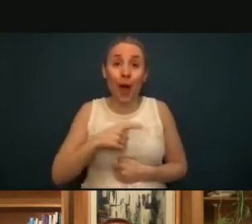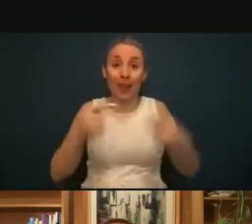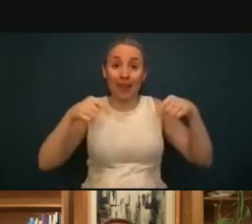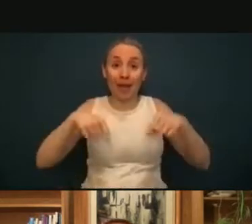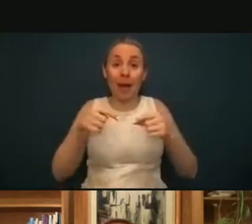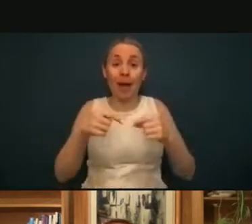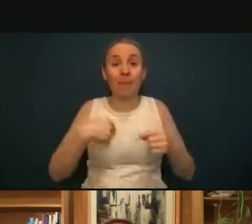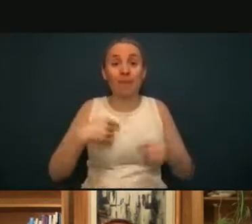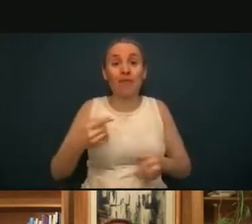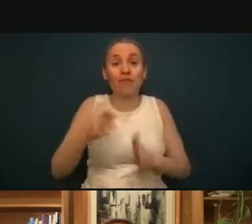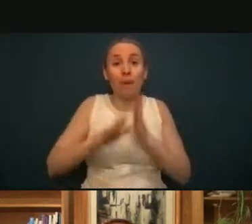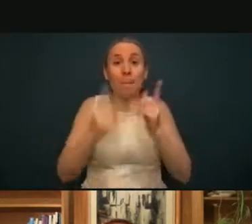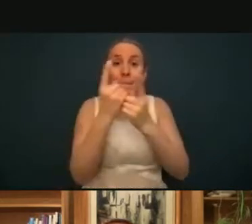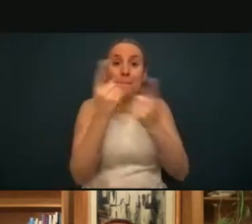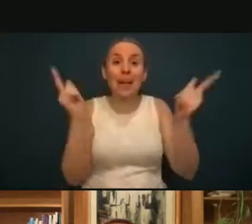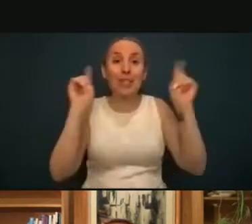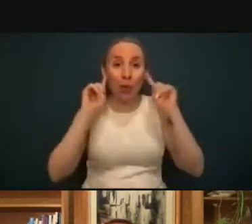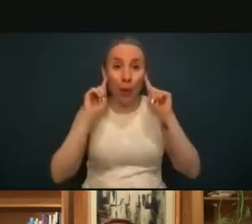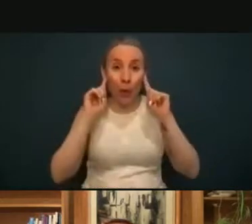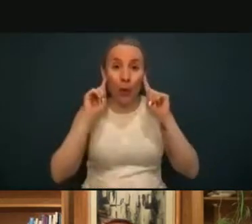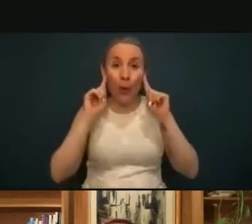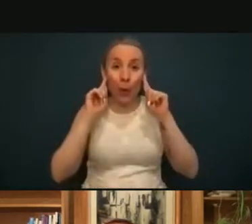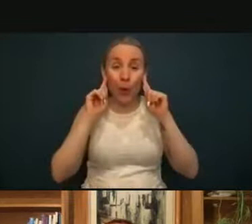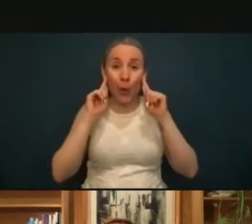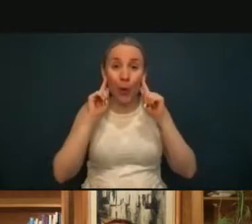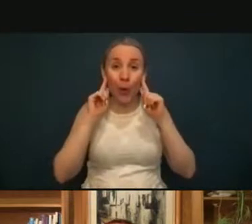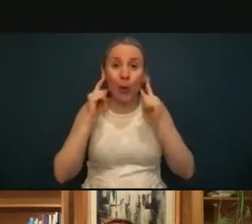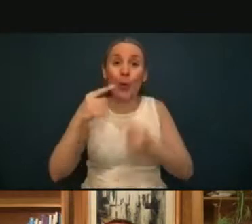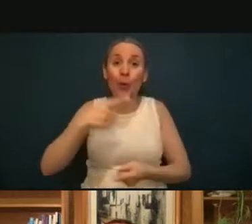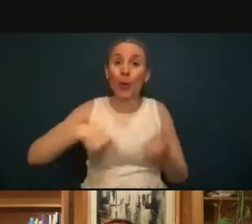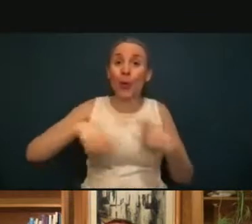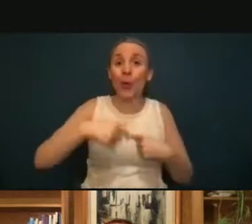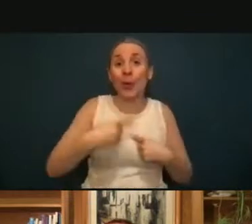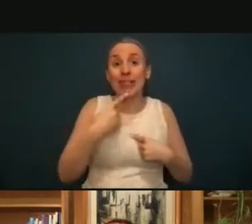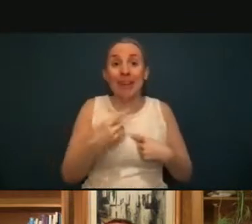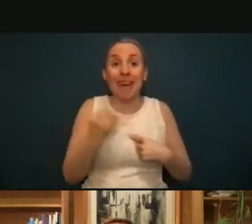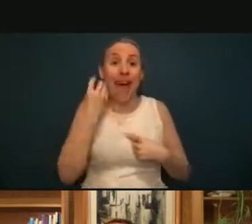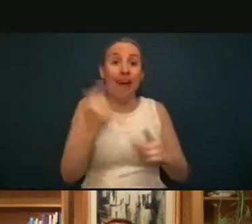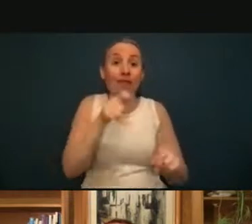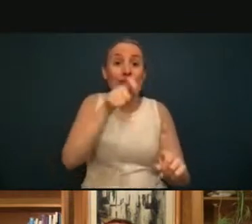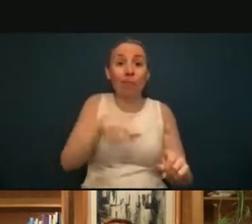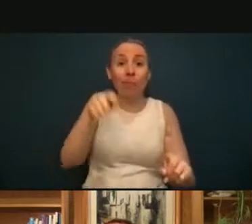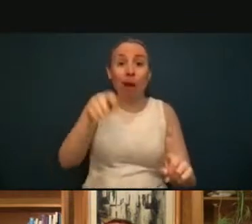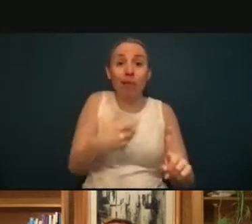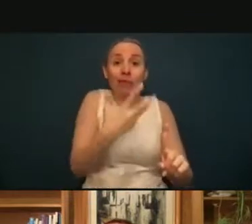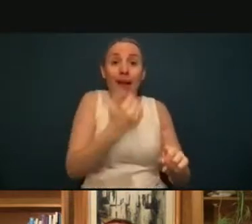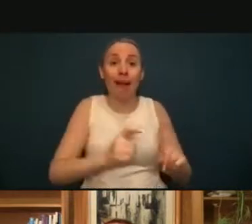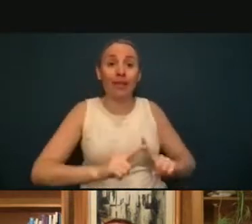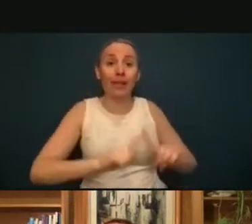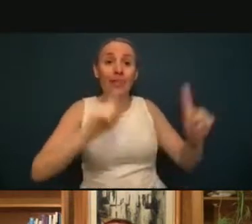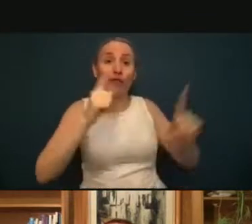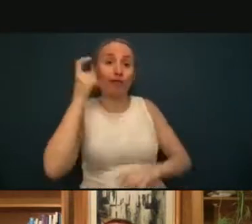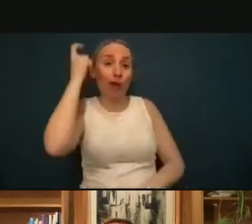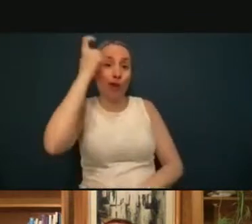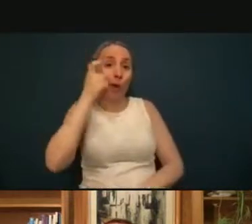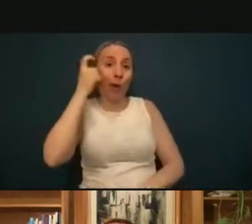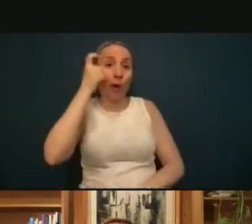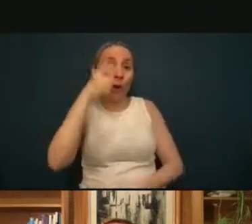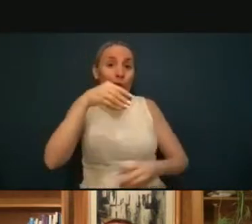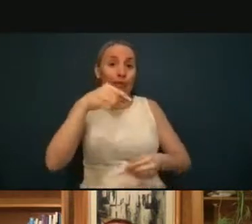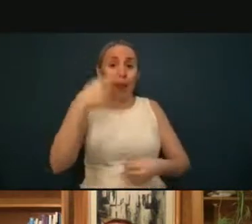every person is have different thoughts and have different world inside